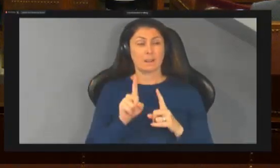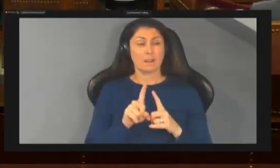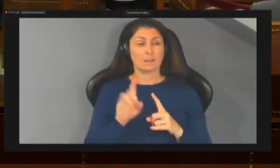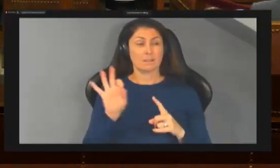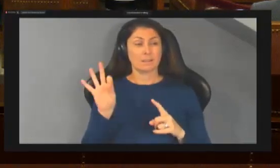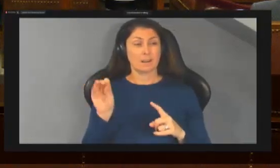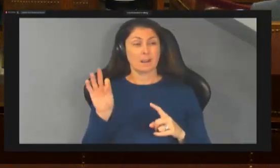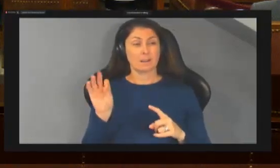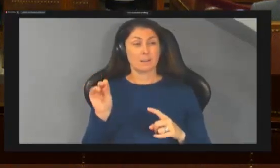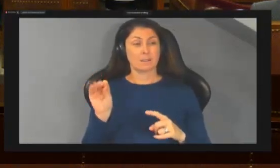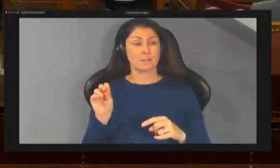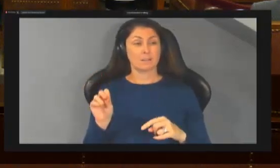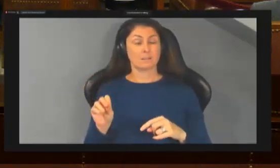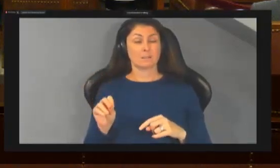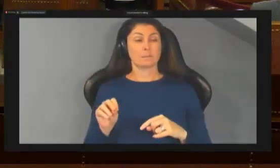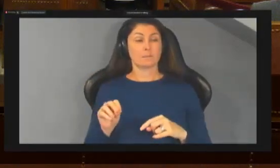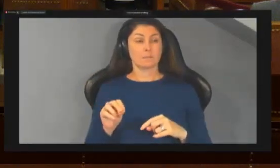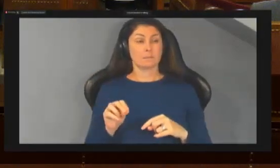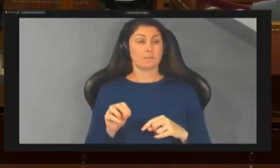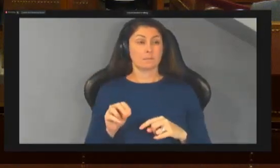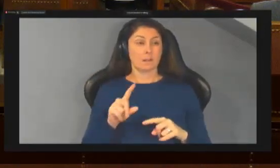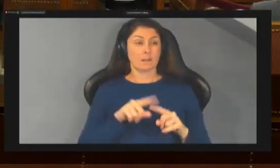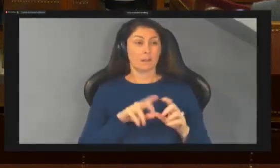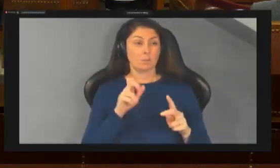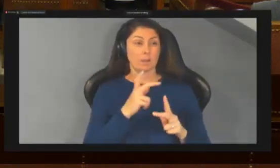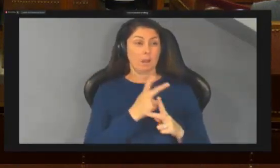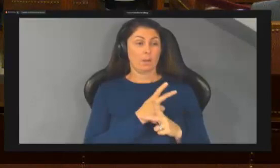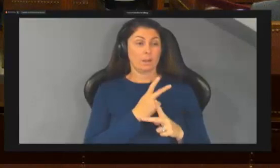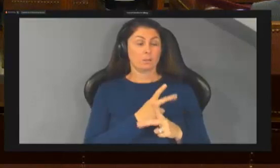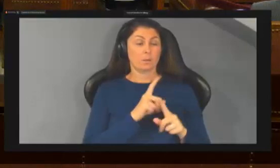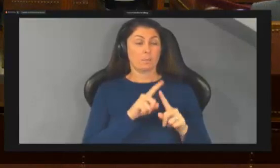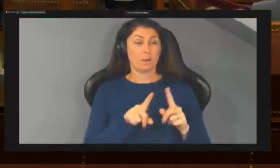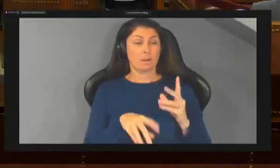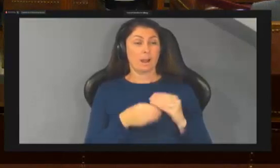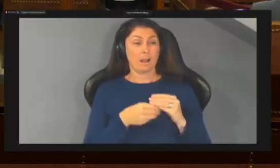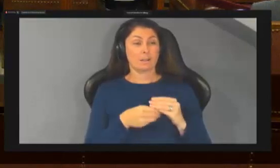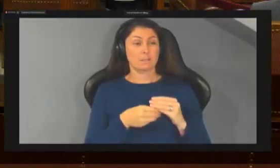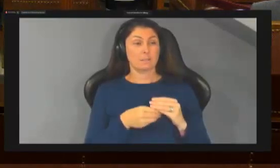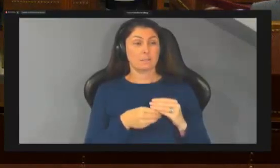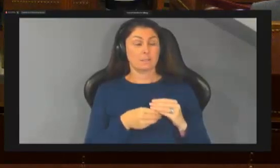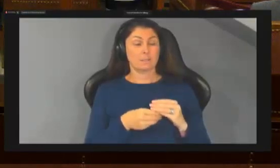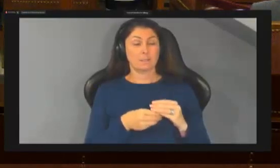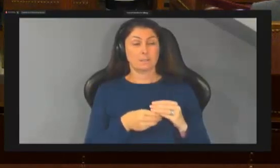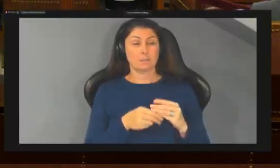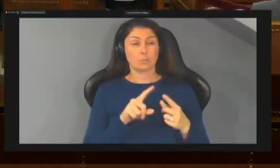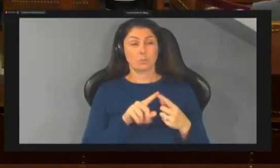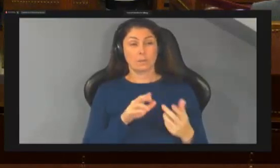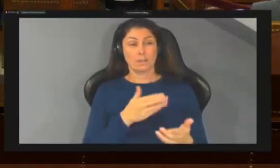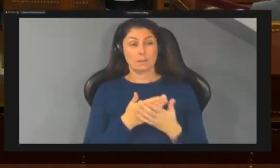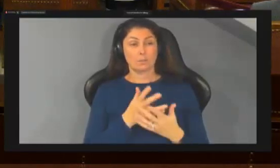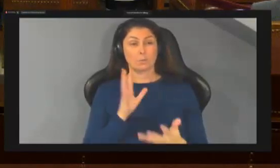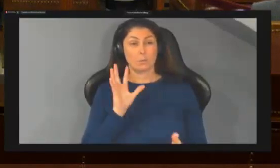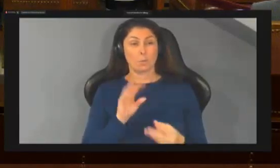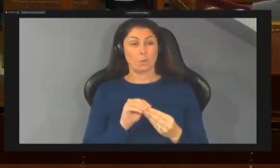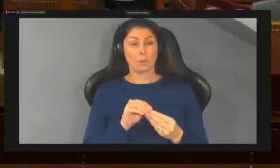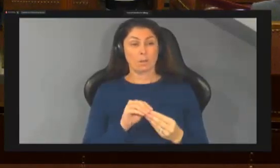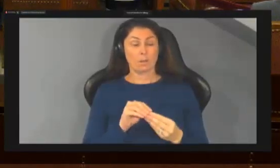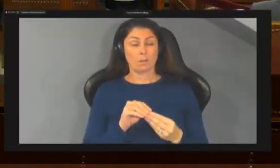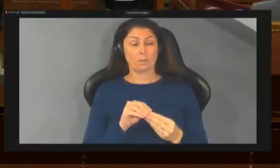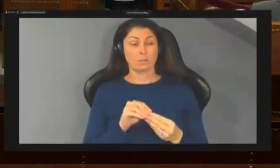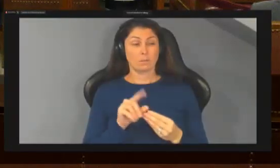I'm sorry, this, I can't do the calculation in my head, but anyway, it adds it to get to get it to the total of, you